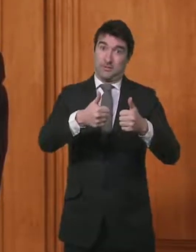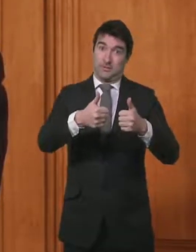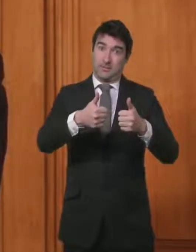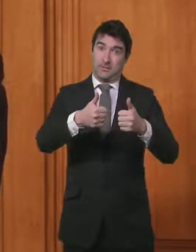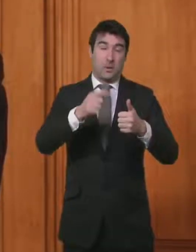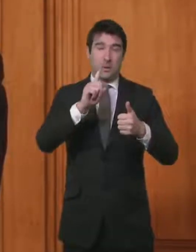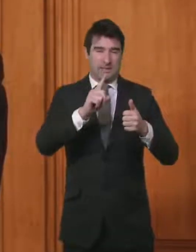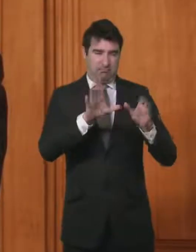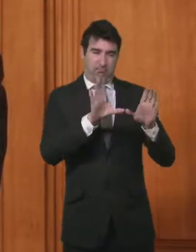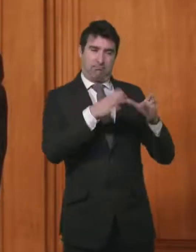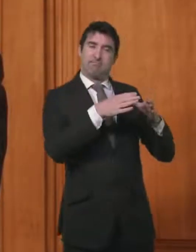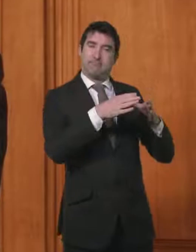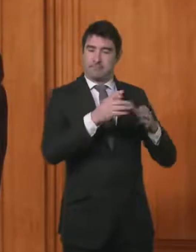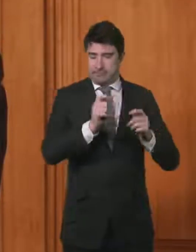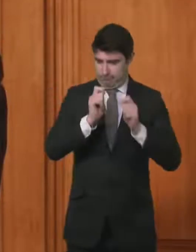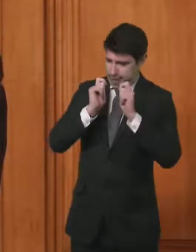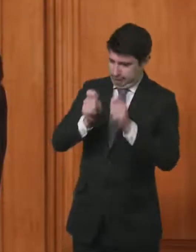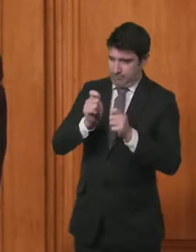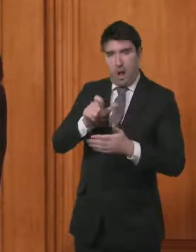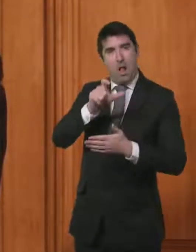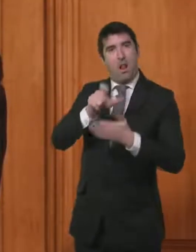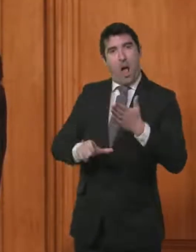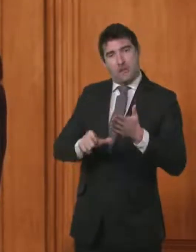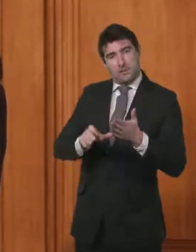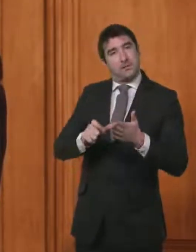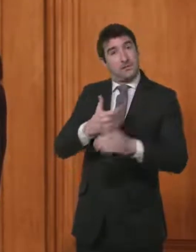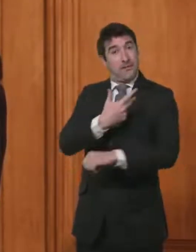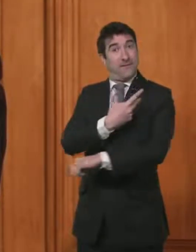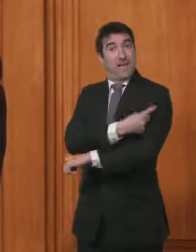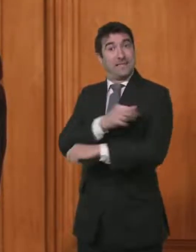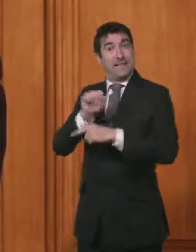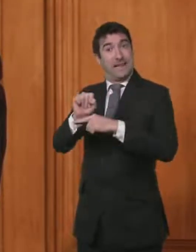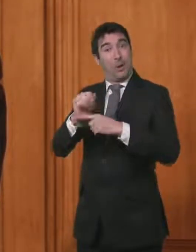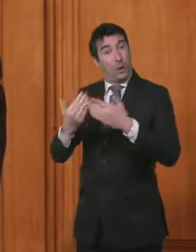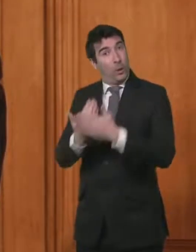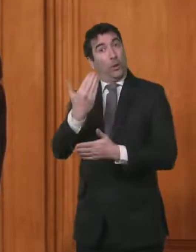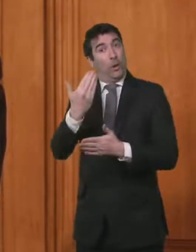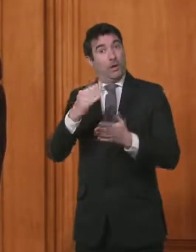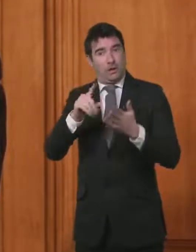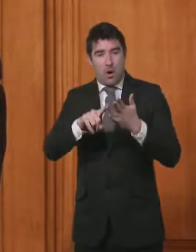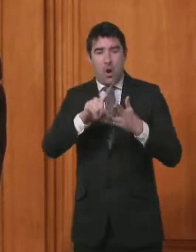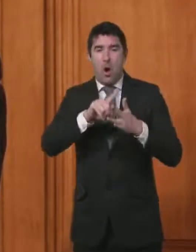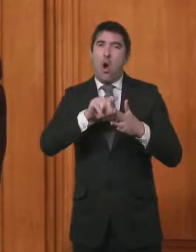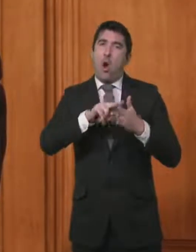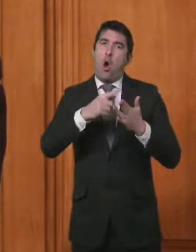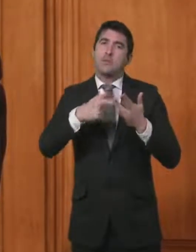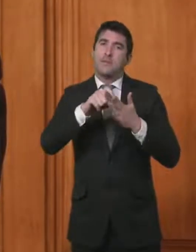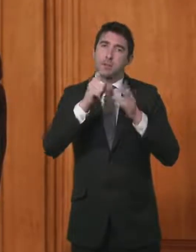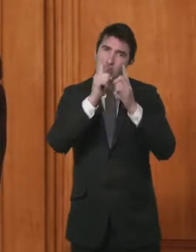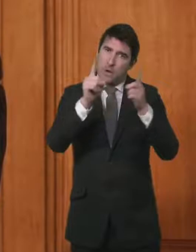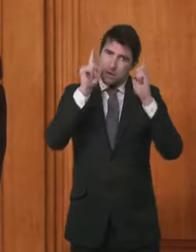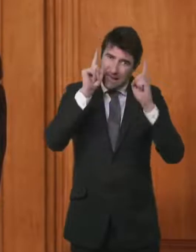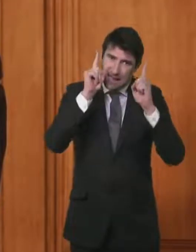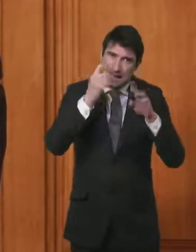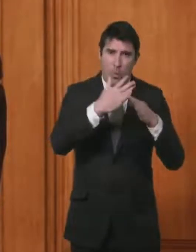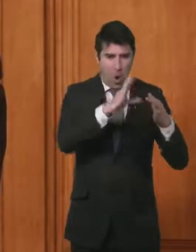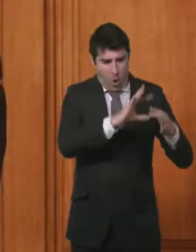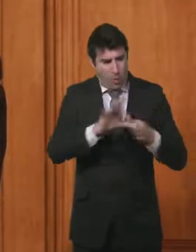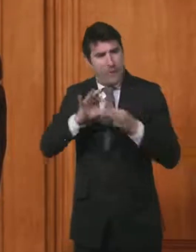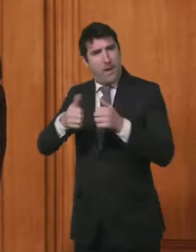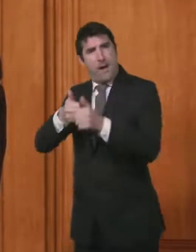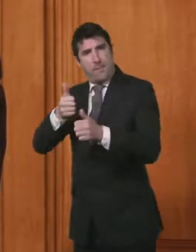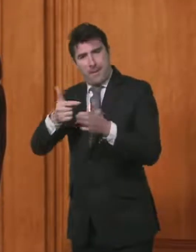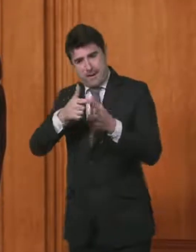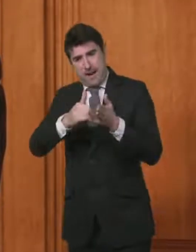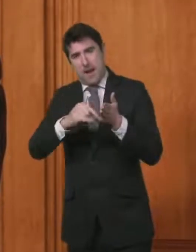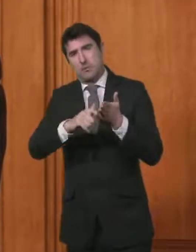the scientists who've worked night and day for the last year getting this vaccine together, and